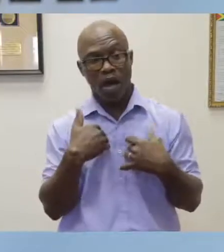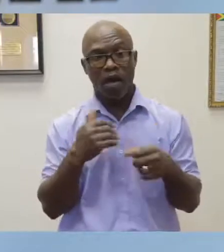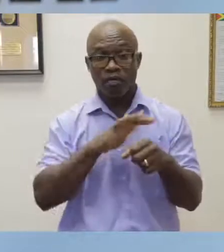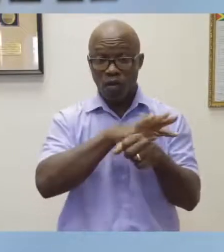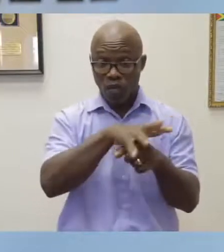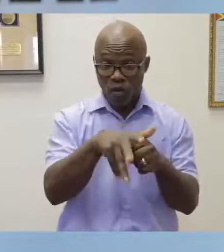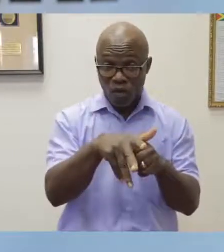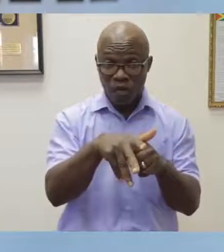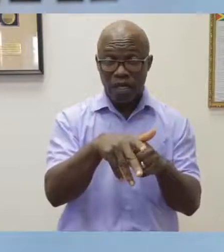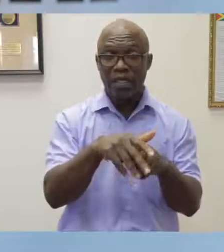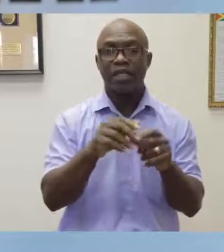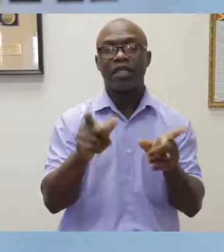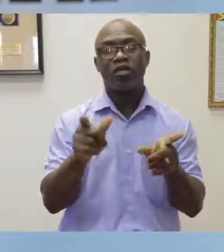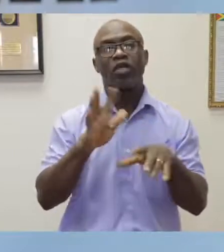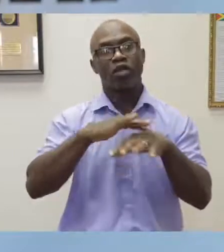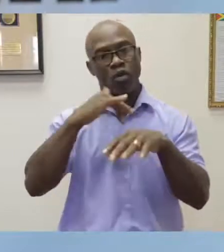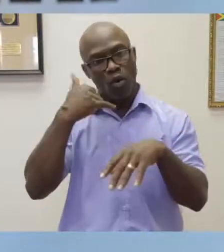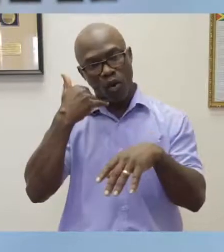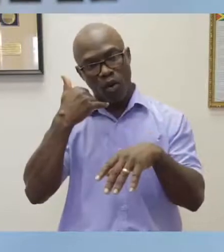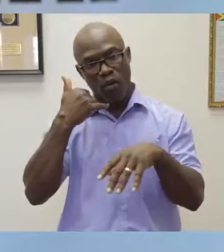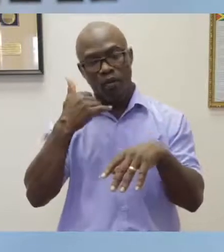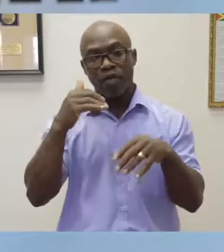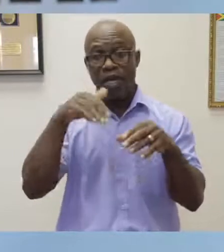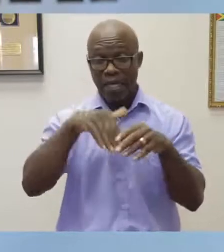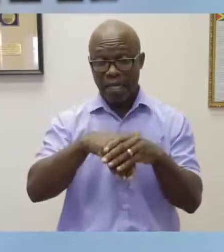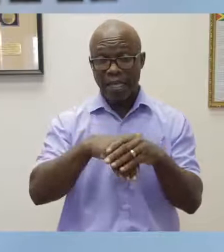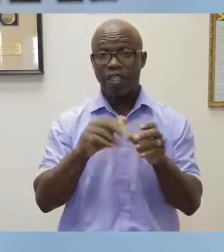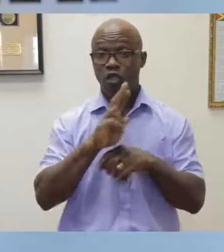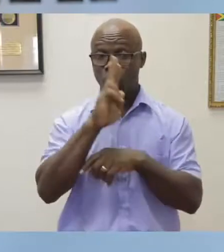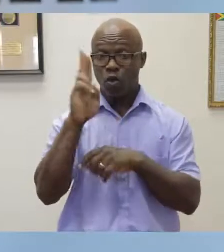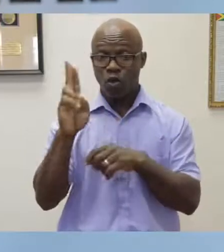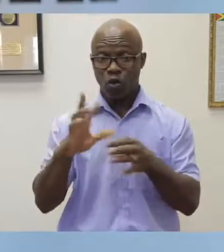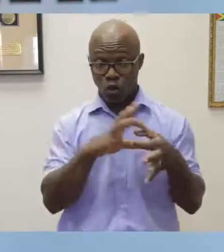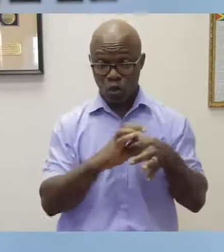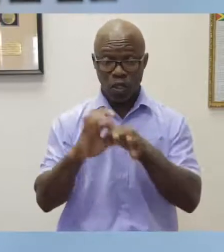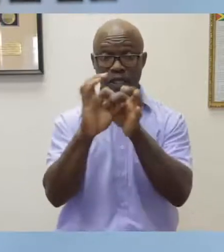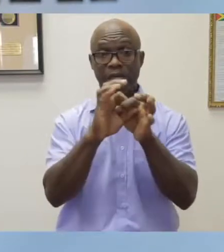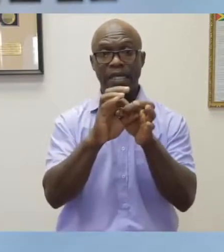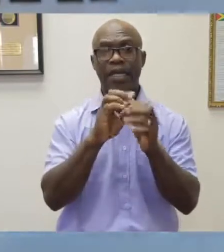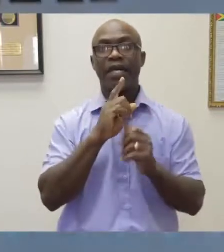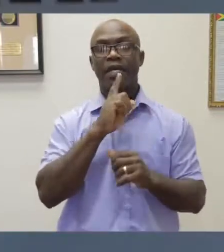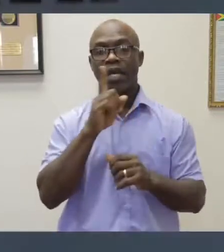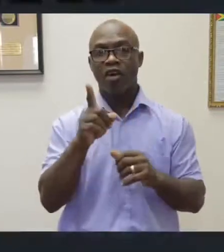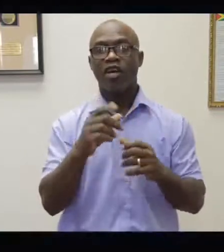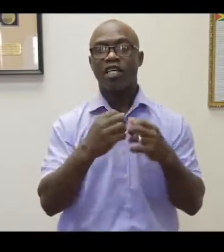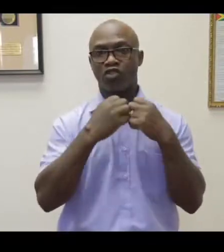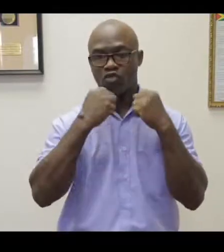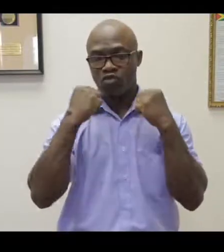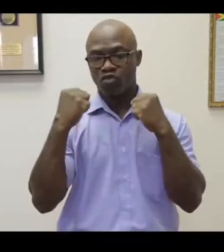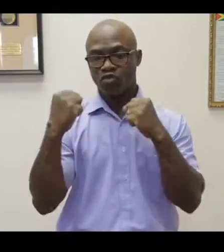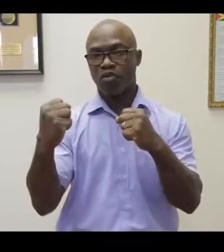unity, there is strength. Together, we will beat COVID-19. Thank you.